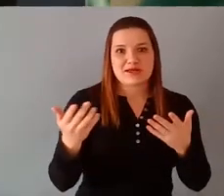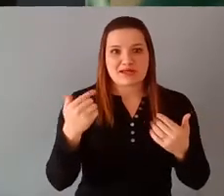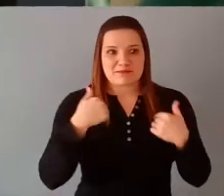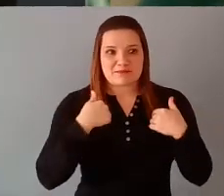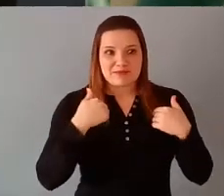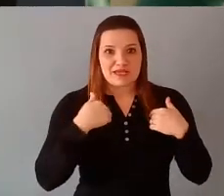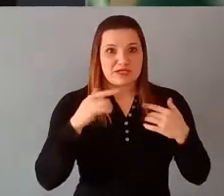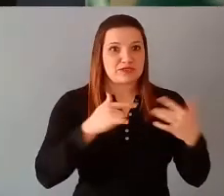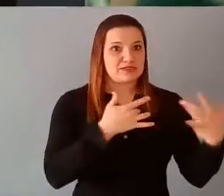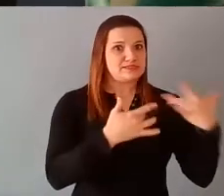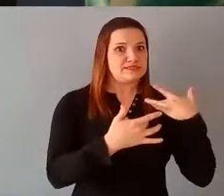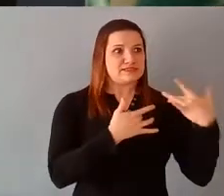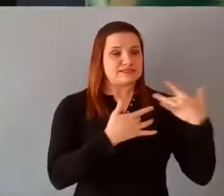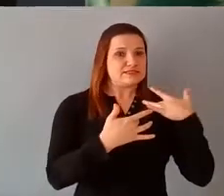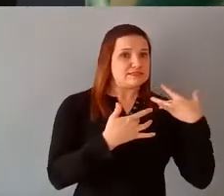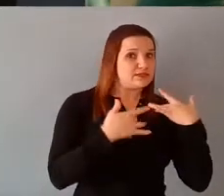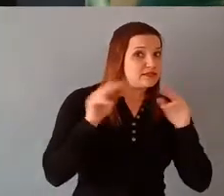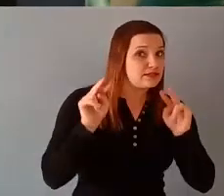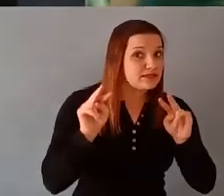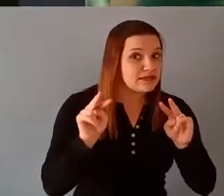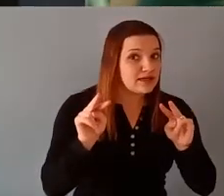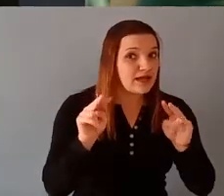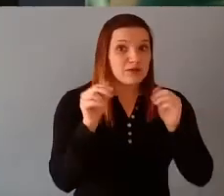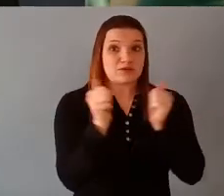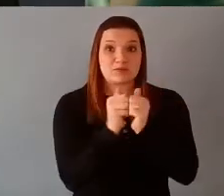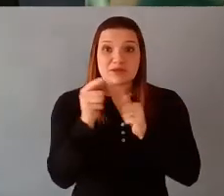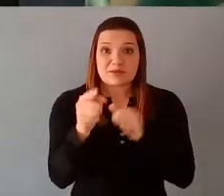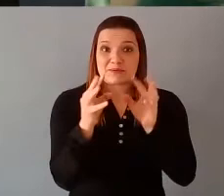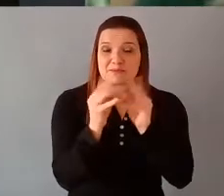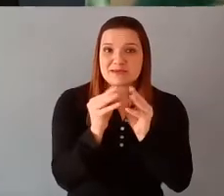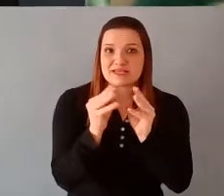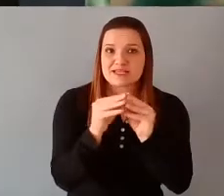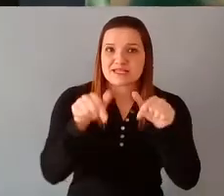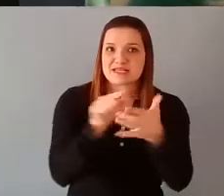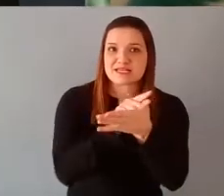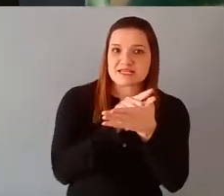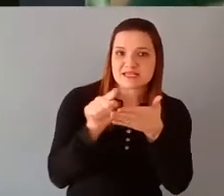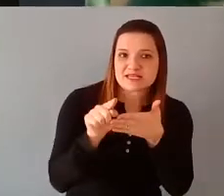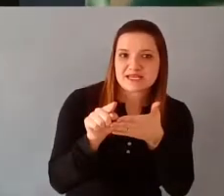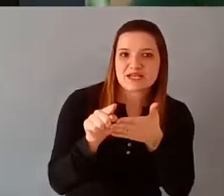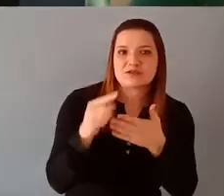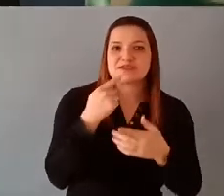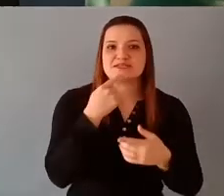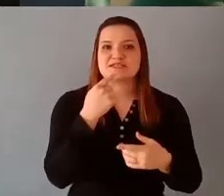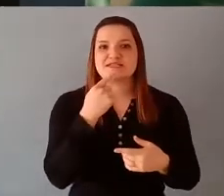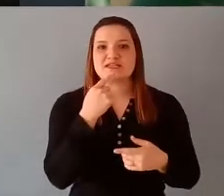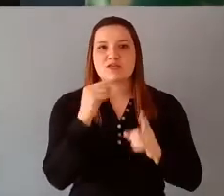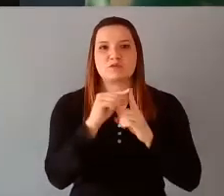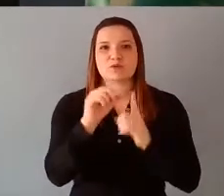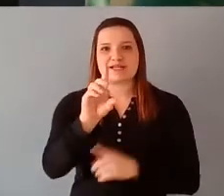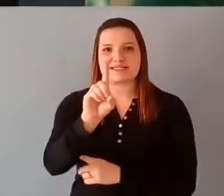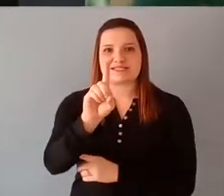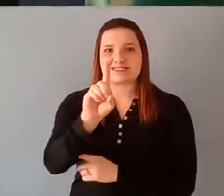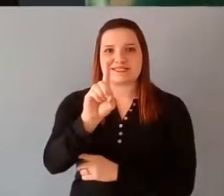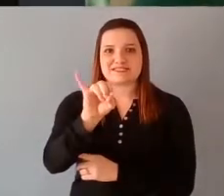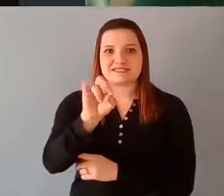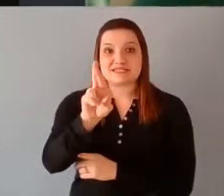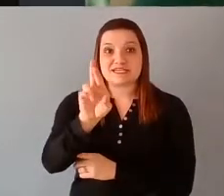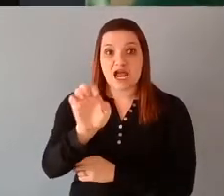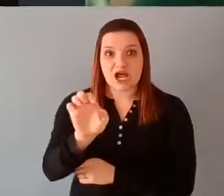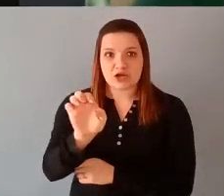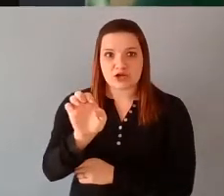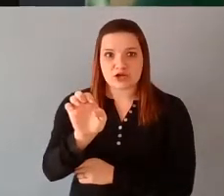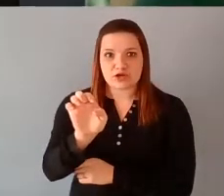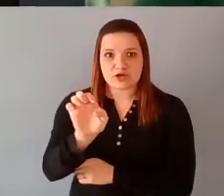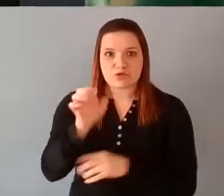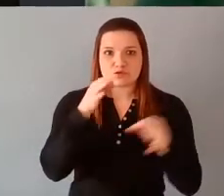be worried. And I was in a meeting with you this week, and you used the word dire when you were